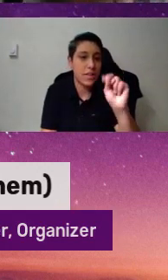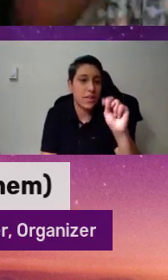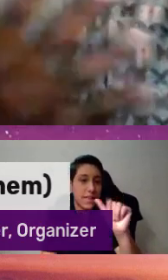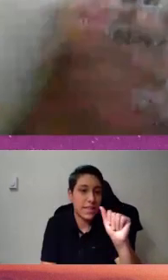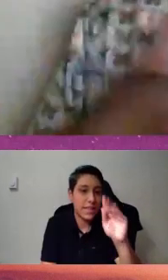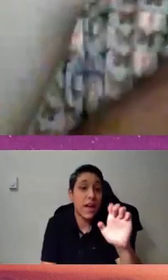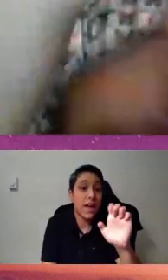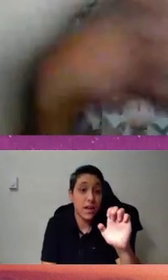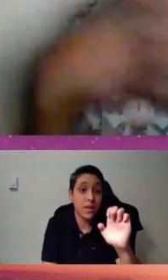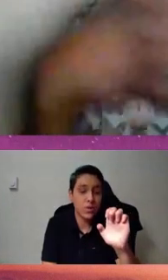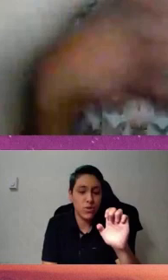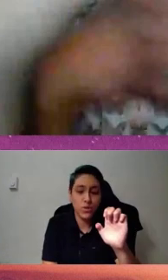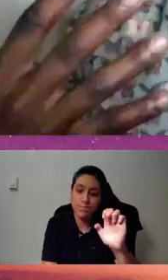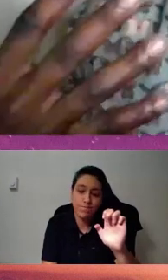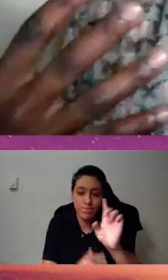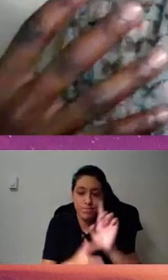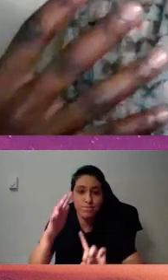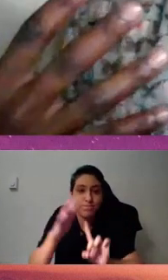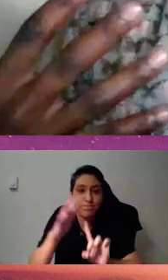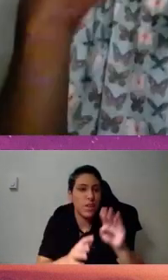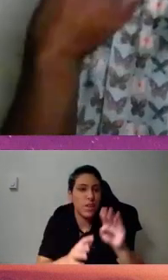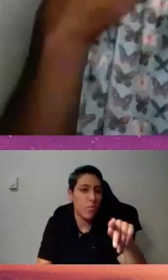community service, and that comes from